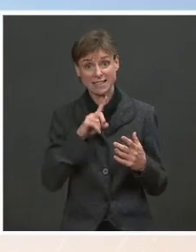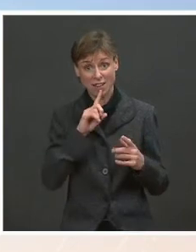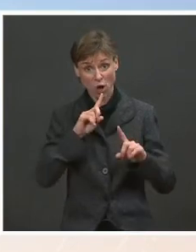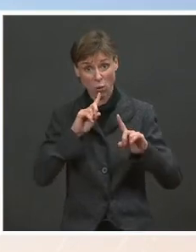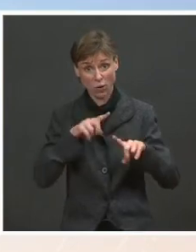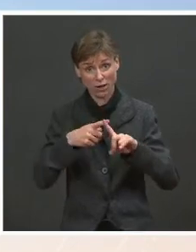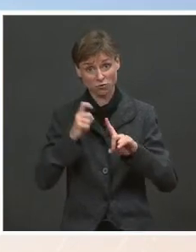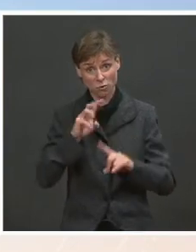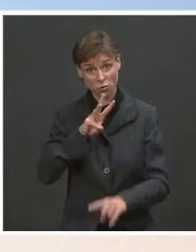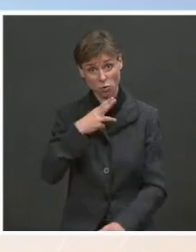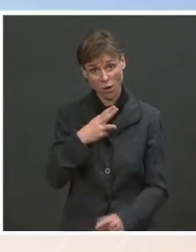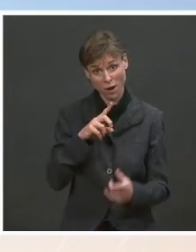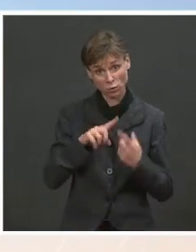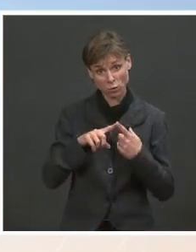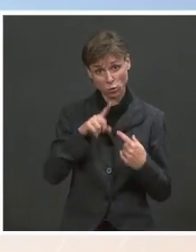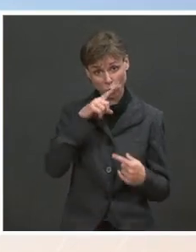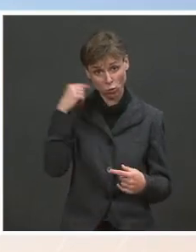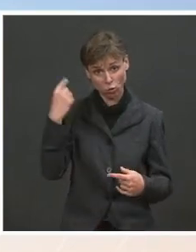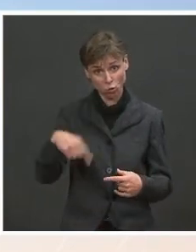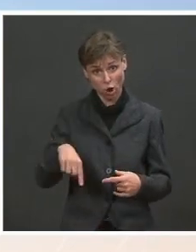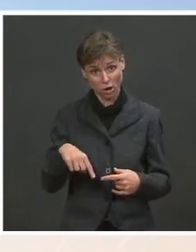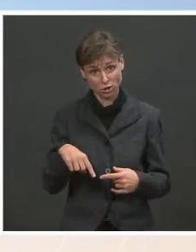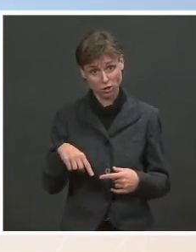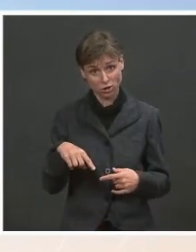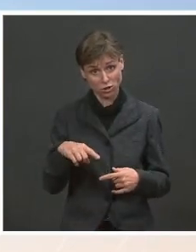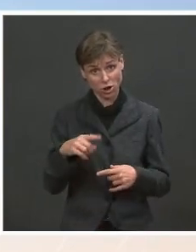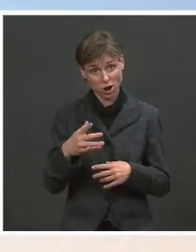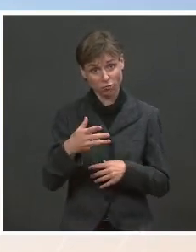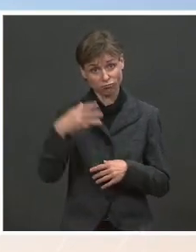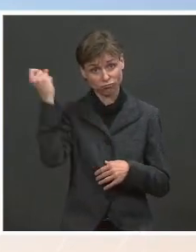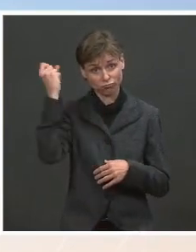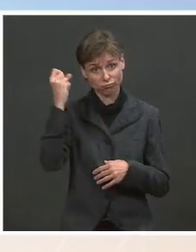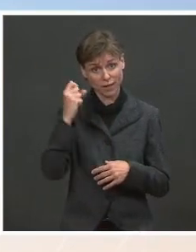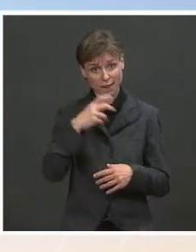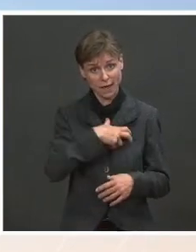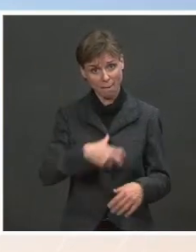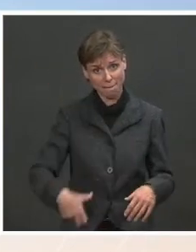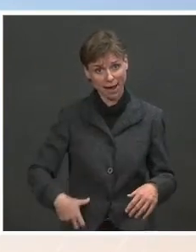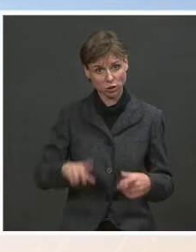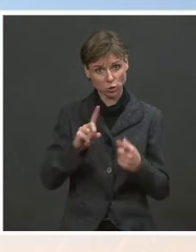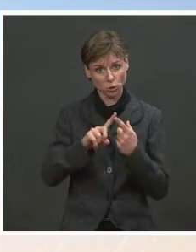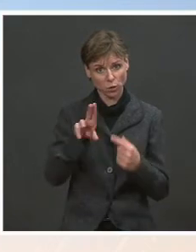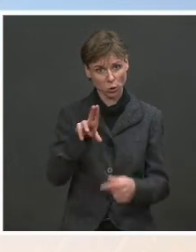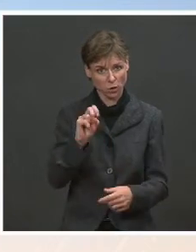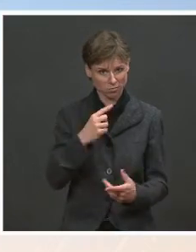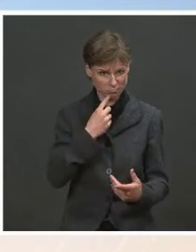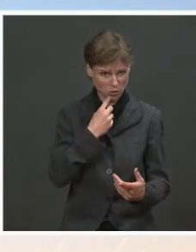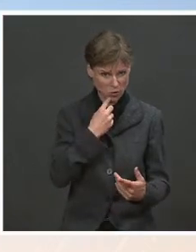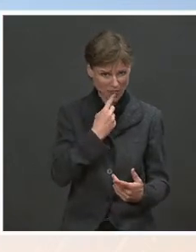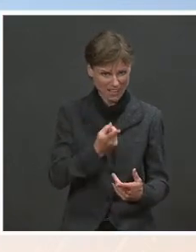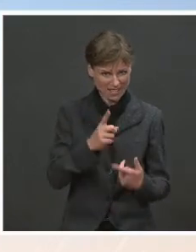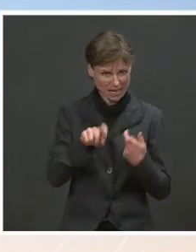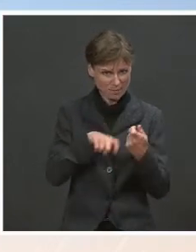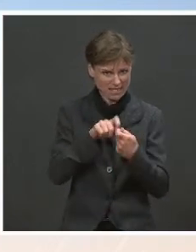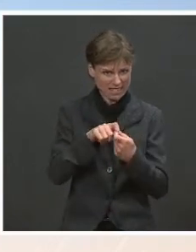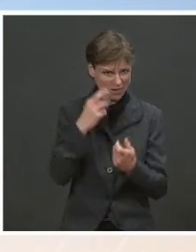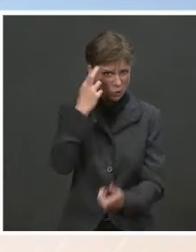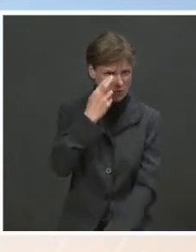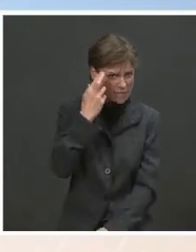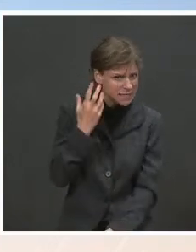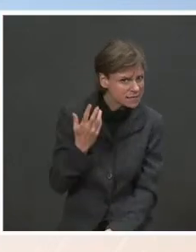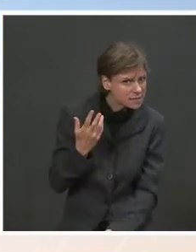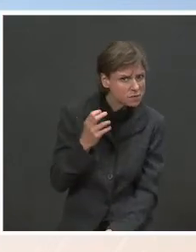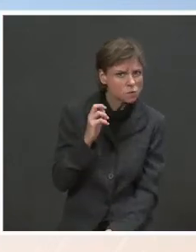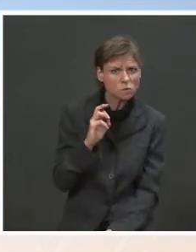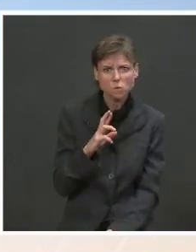House to Russia recalling its ambassador to the U.S.? They didn't give a specific reason for that move, but it